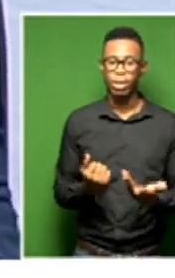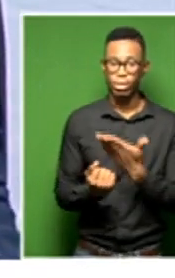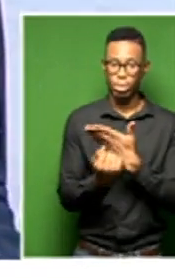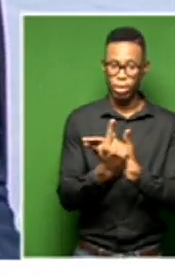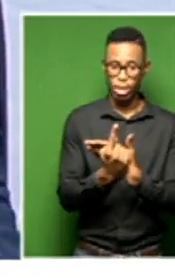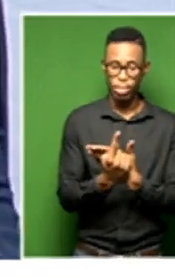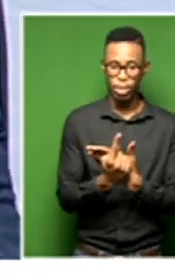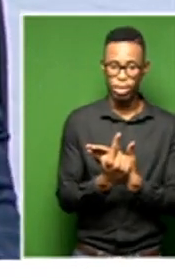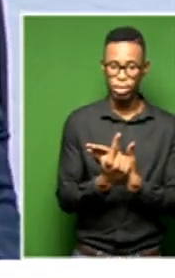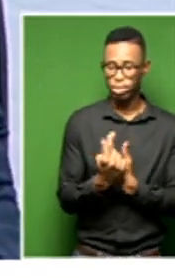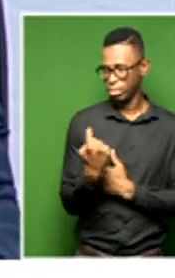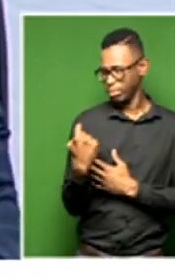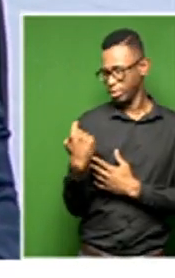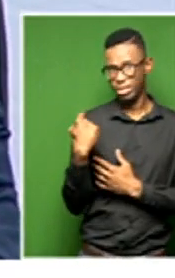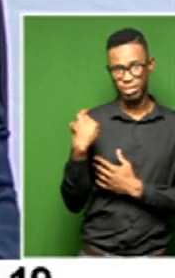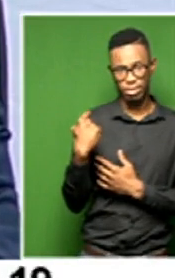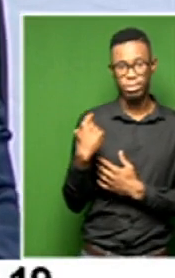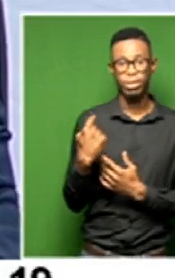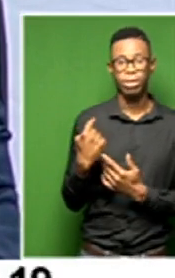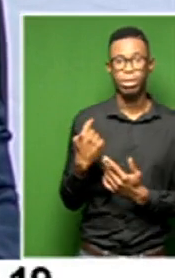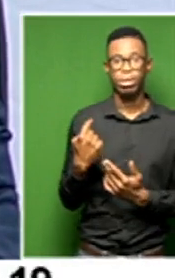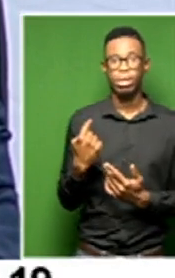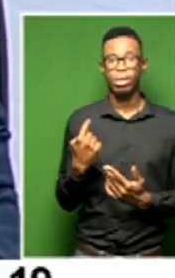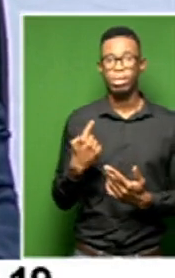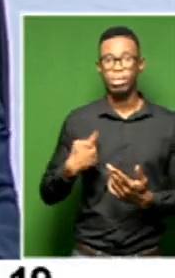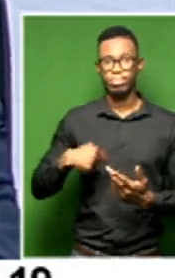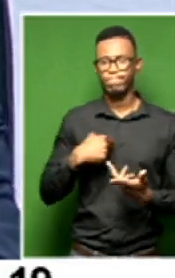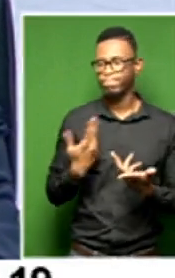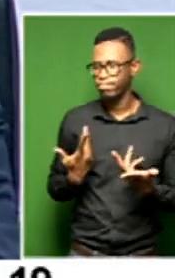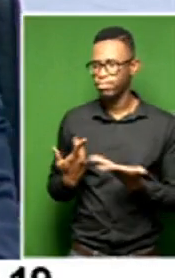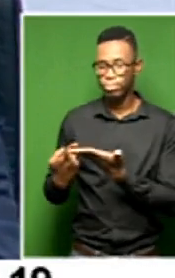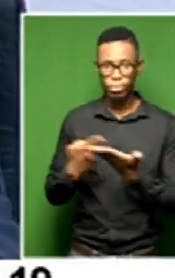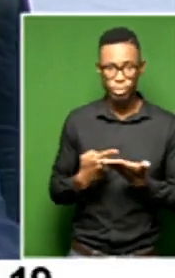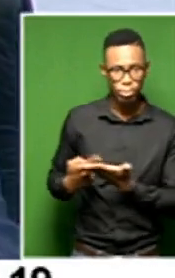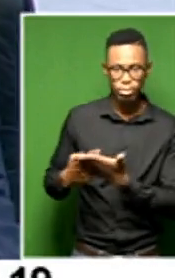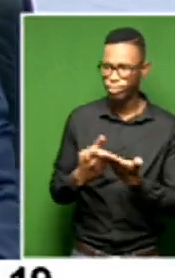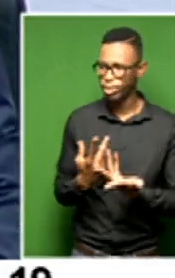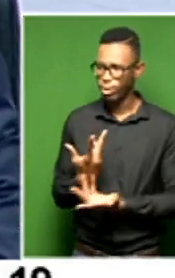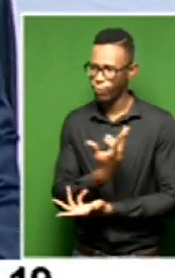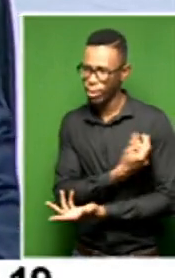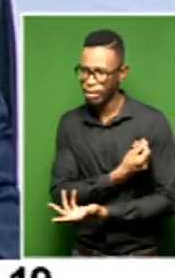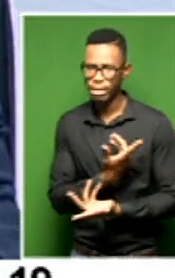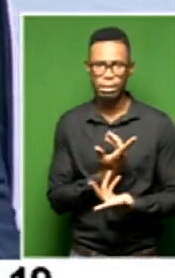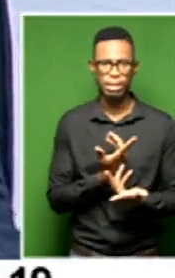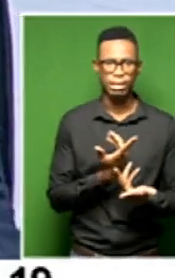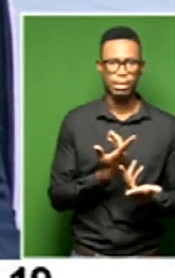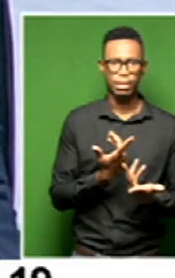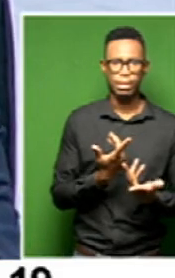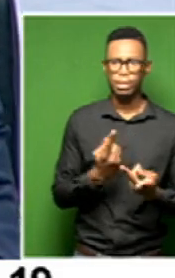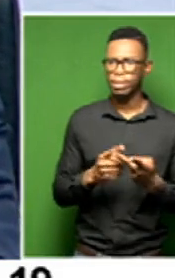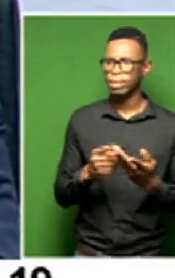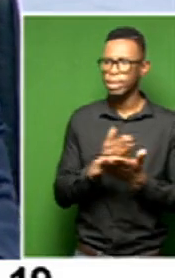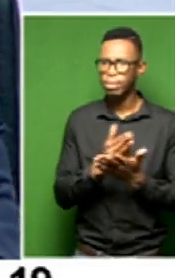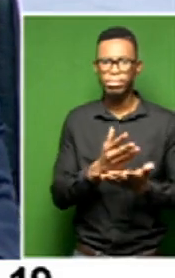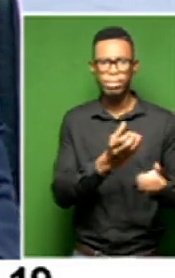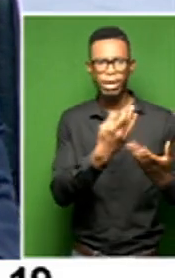situation in the recent past where we've been talking about vaccine sovereignty, vaccine